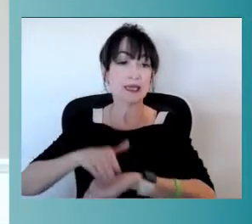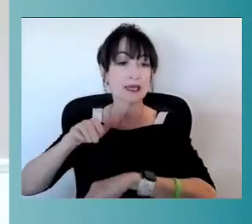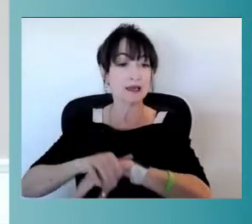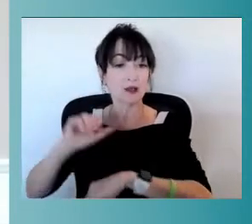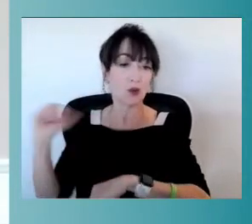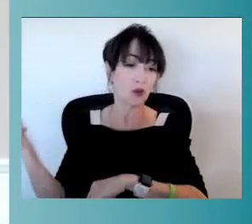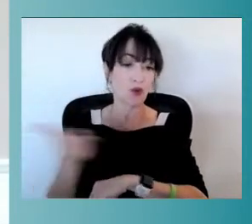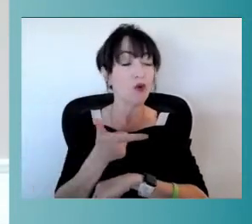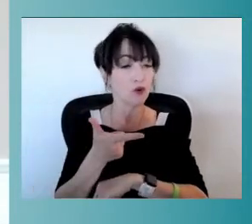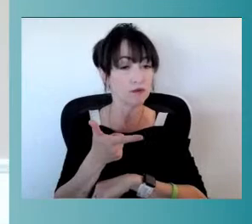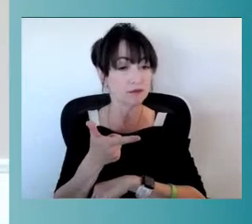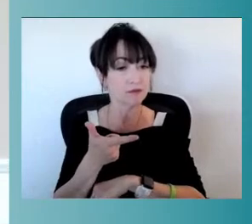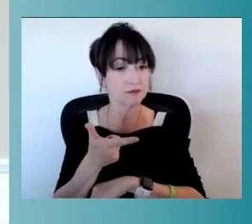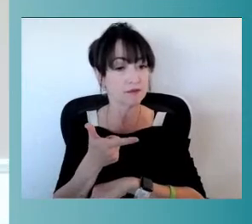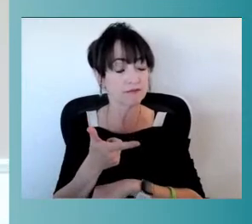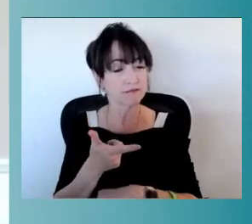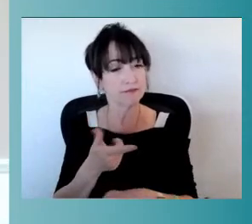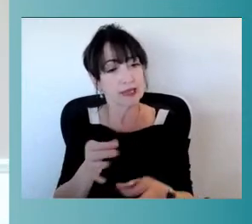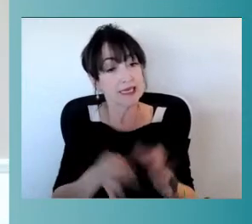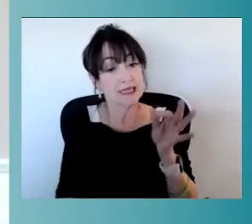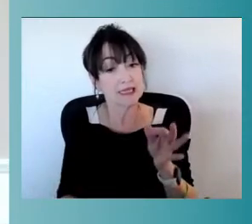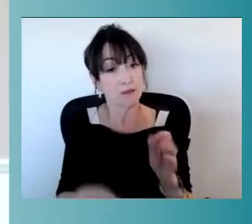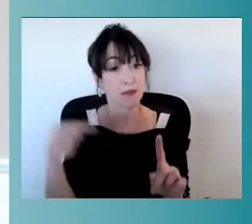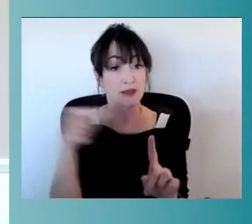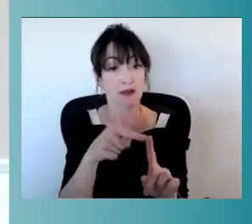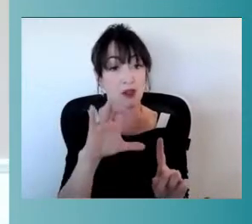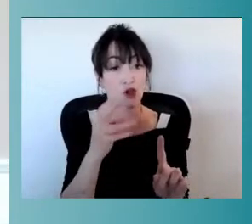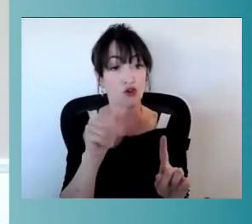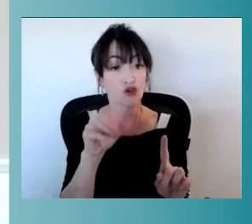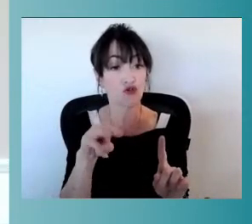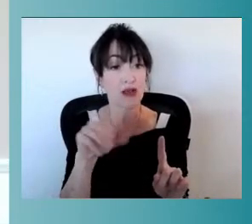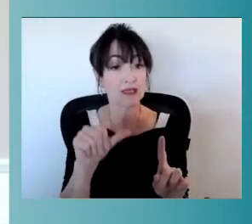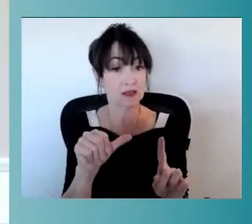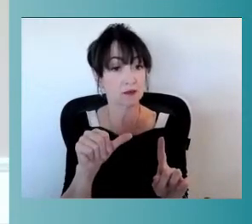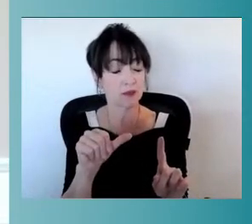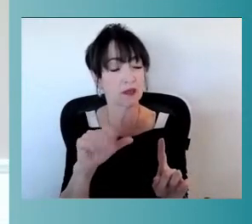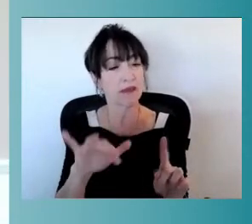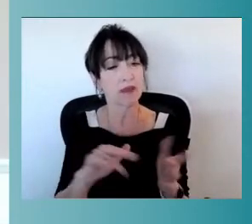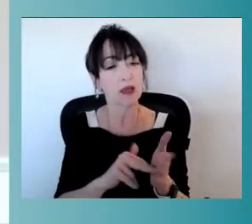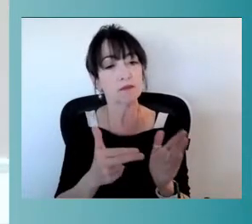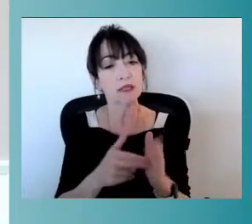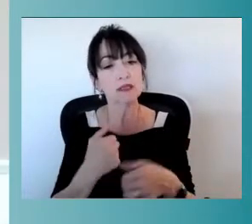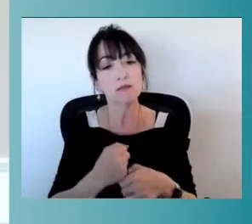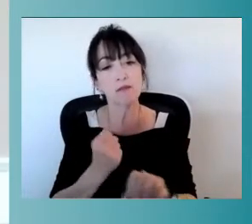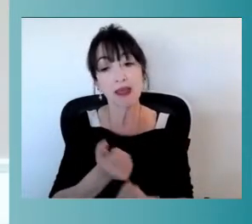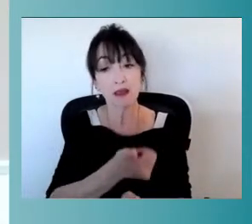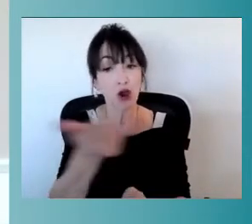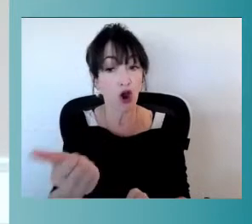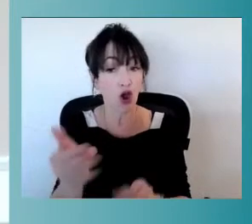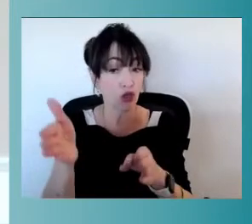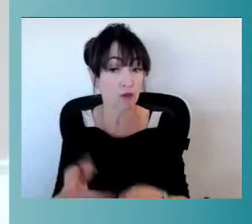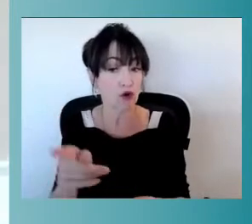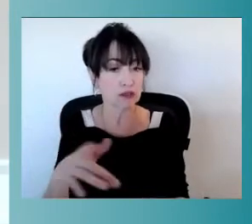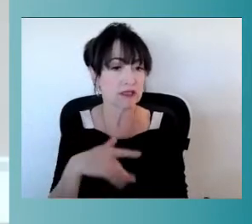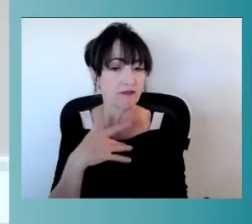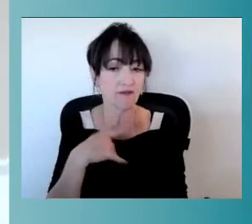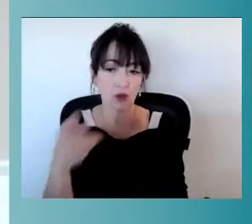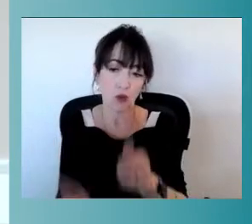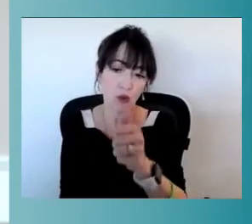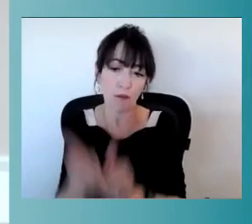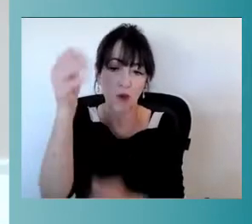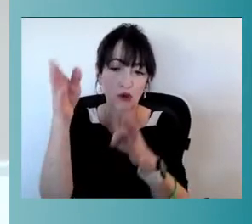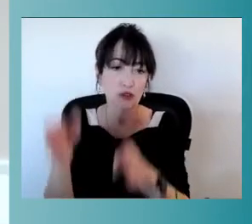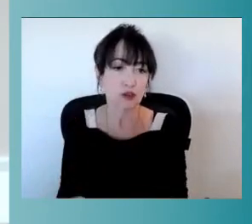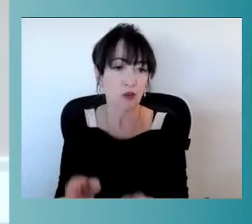said, charisma, making the other person feel like the most important person in the room. To